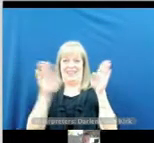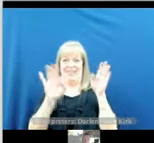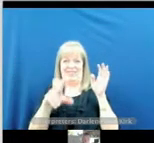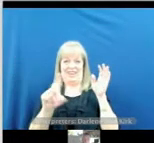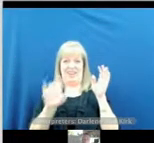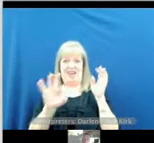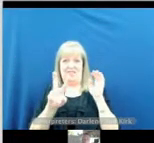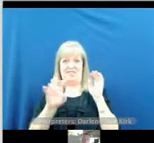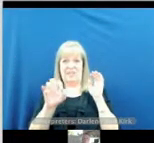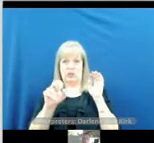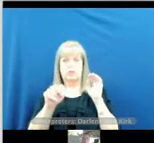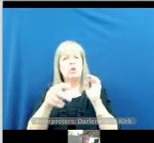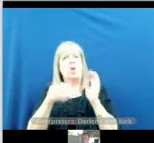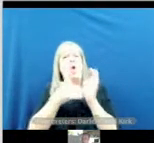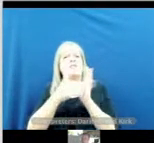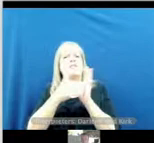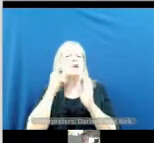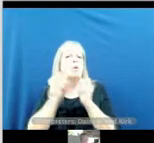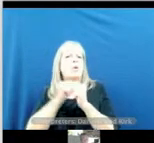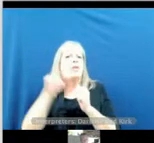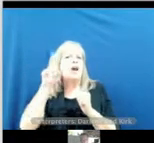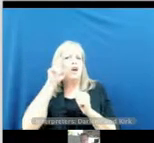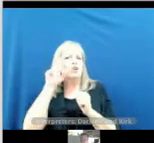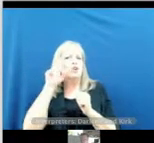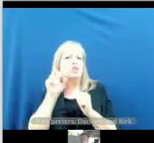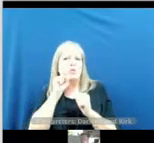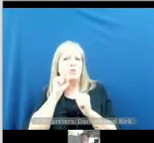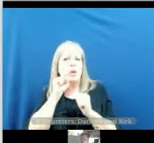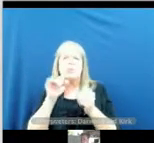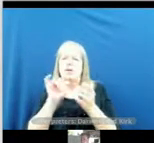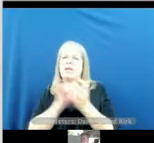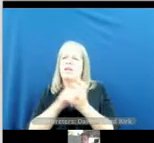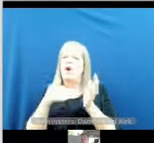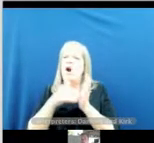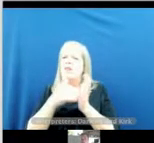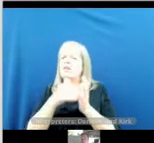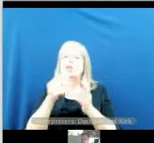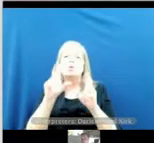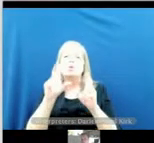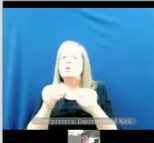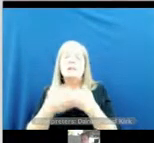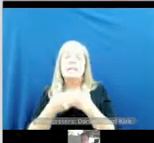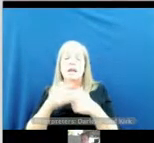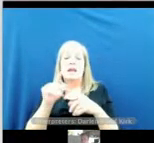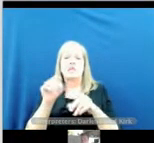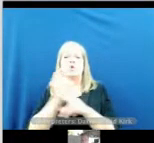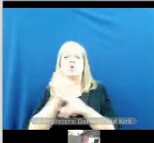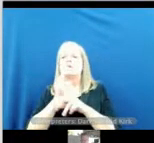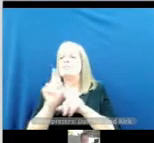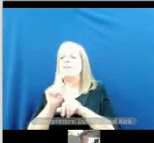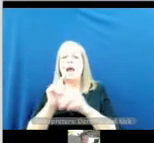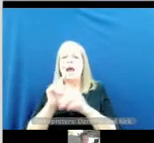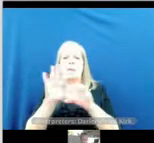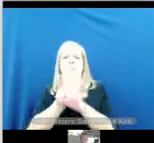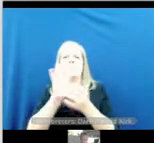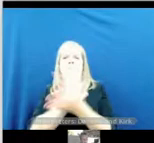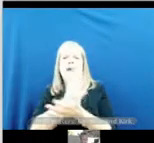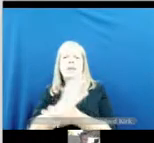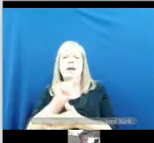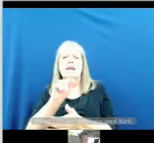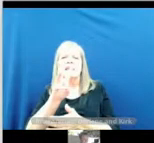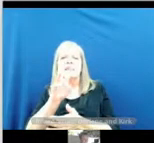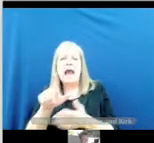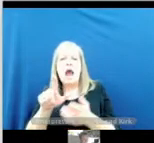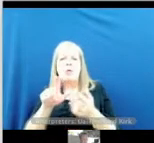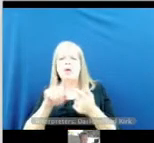syndrome. Well, it's very easily done by using a toilet paper roll or a paper towel roll. Or if you don't even have